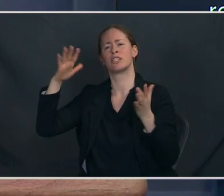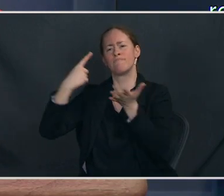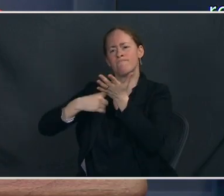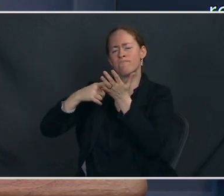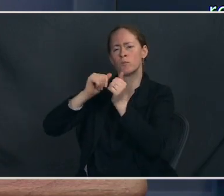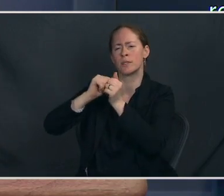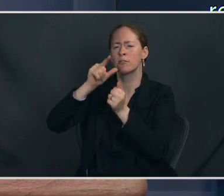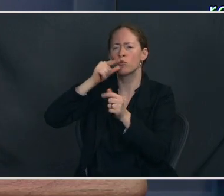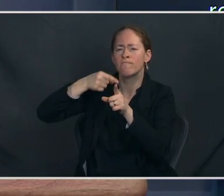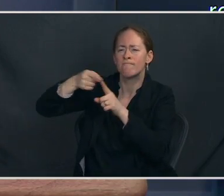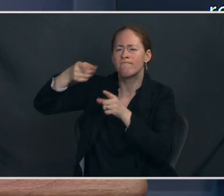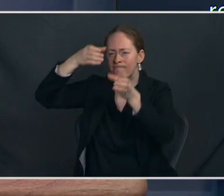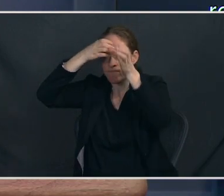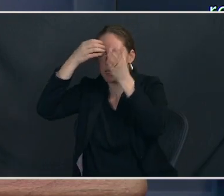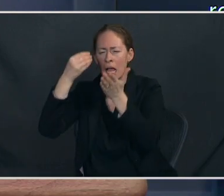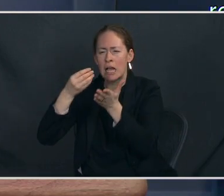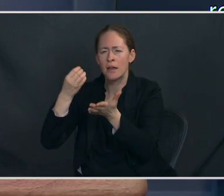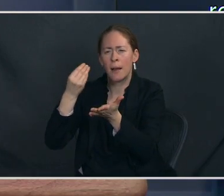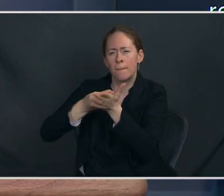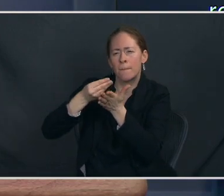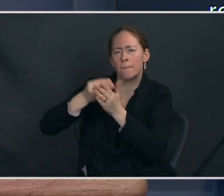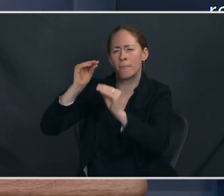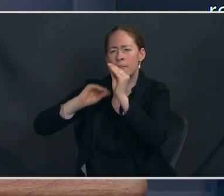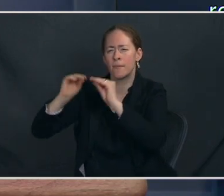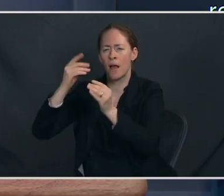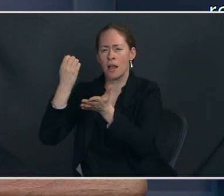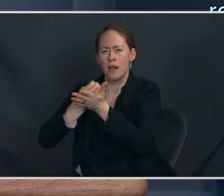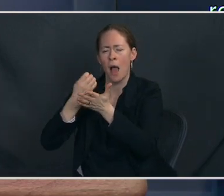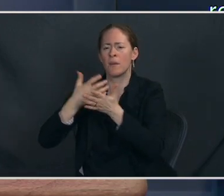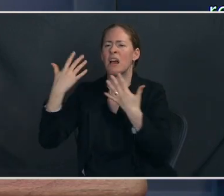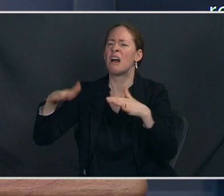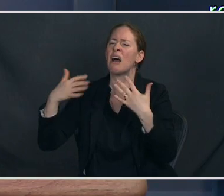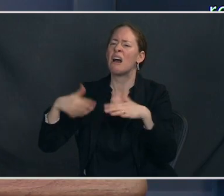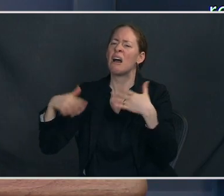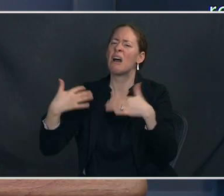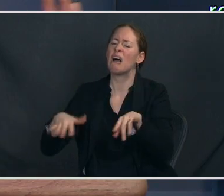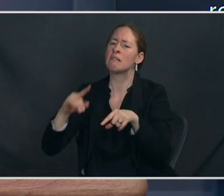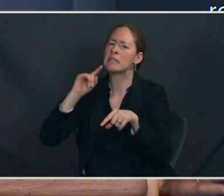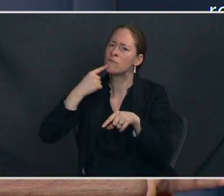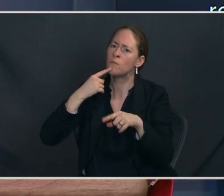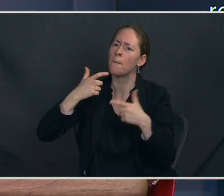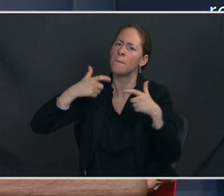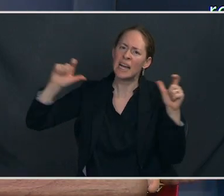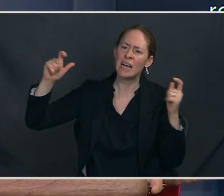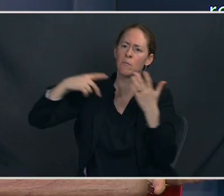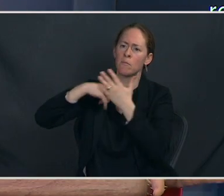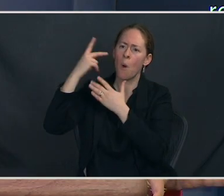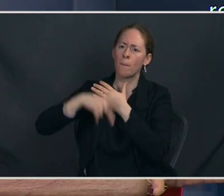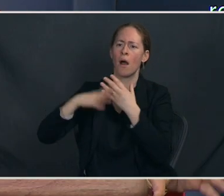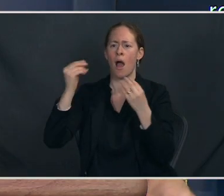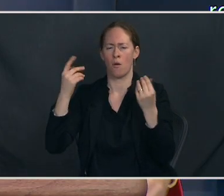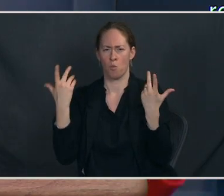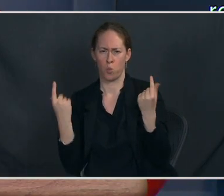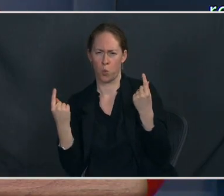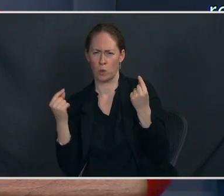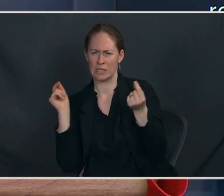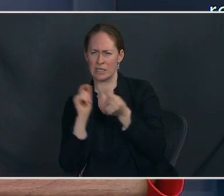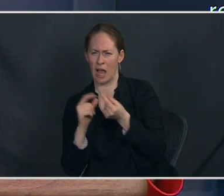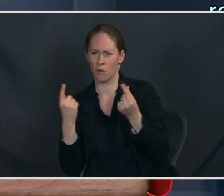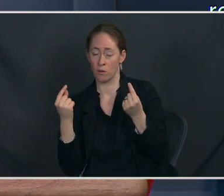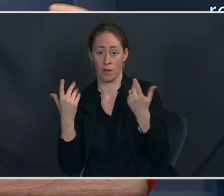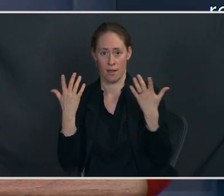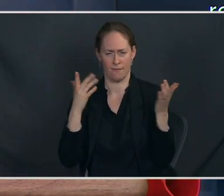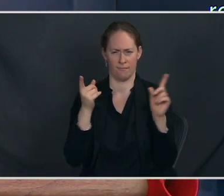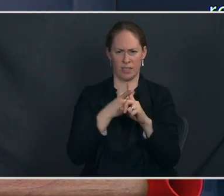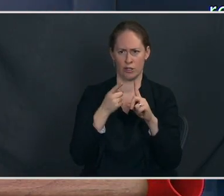recommended this is the size and the components that are needed now, not just to distribute the vaccine, but to provide